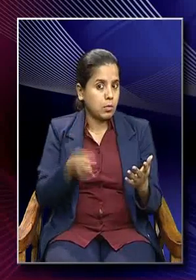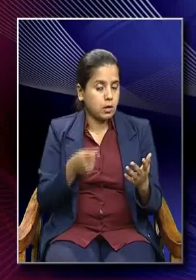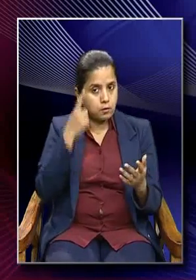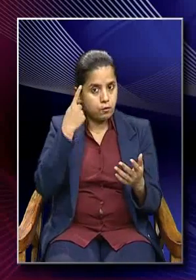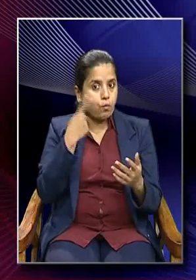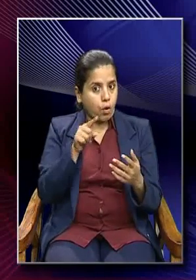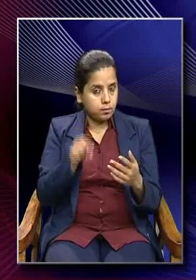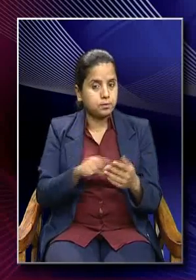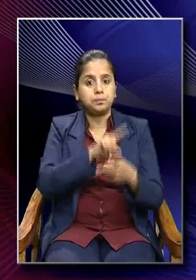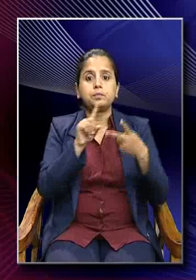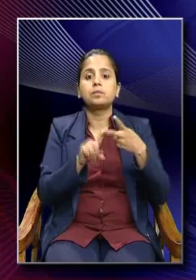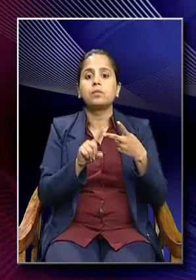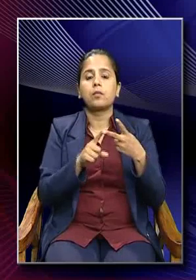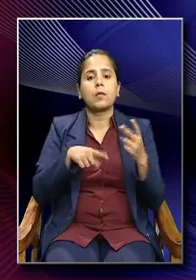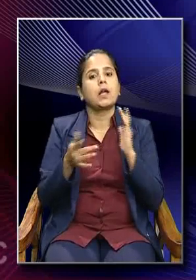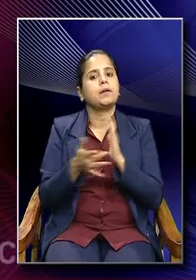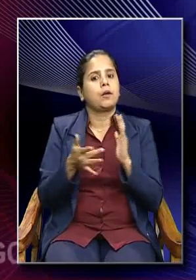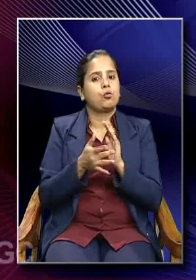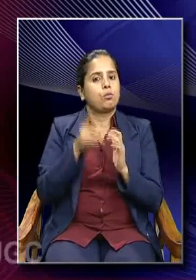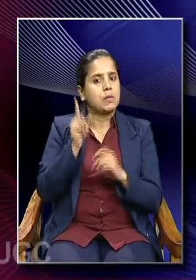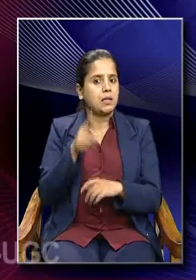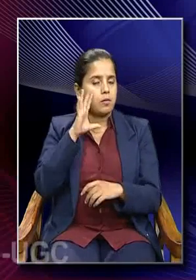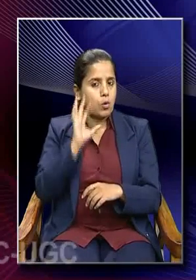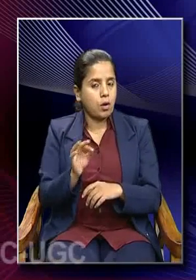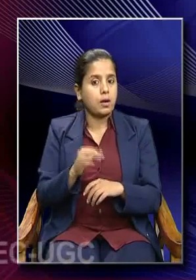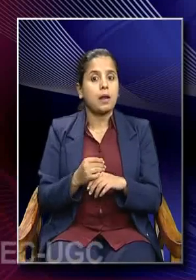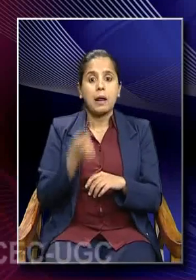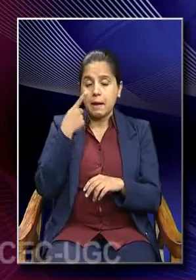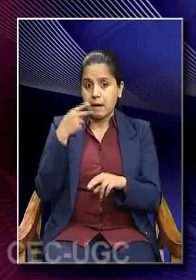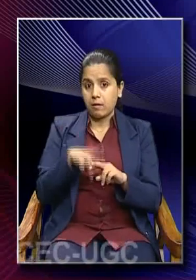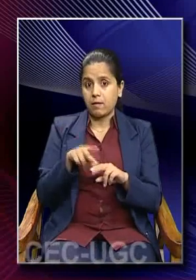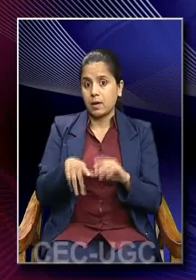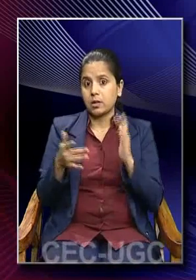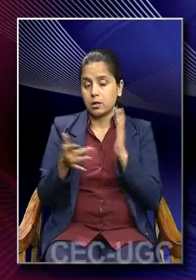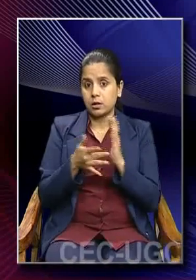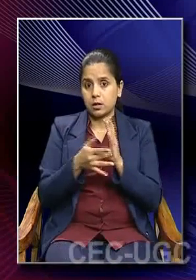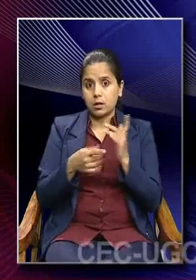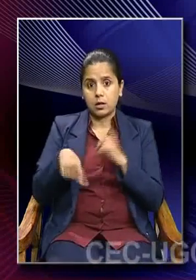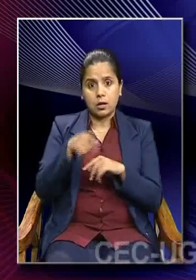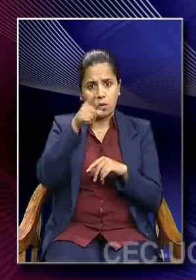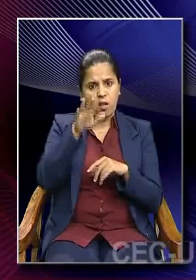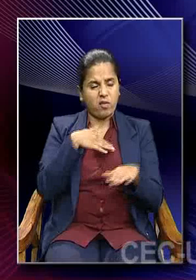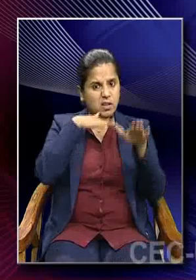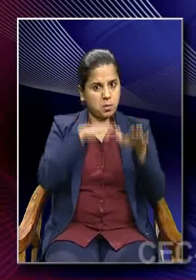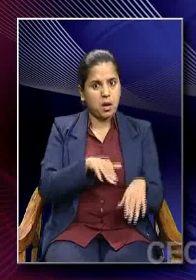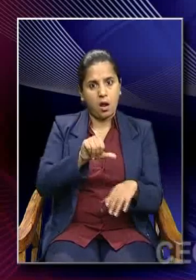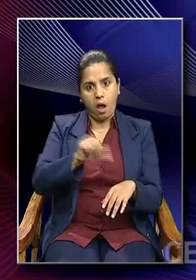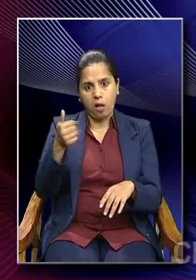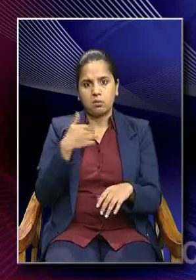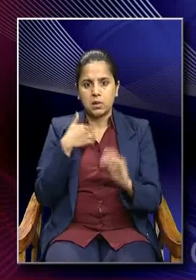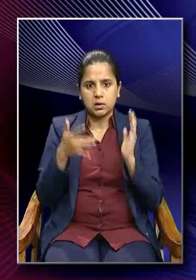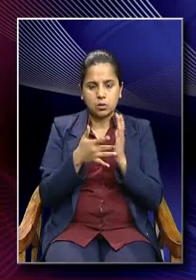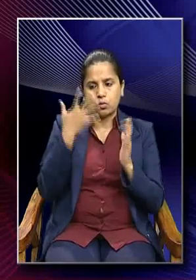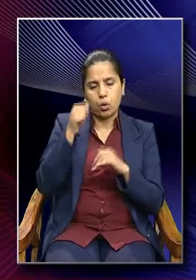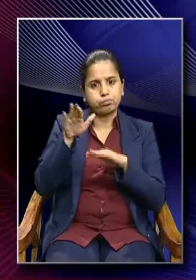of all. The other one is the technology. If technologically, if you are dependent on others, on